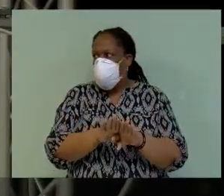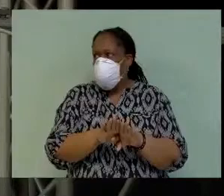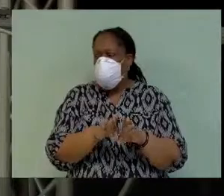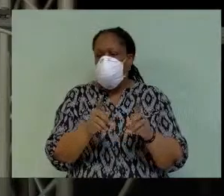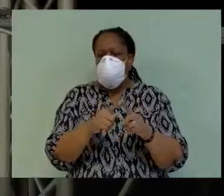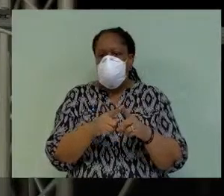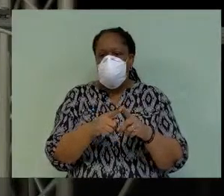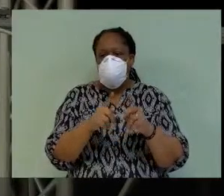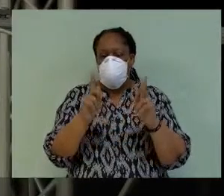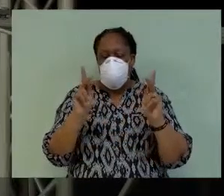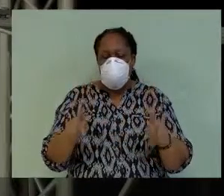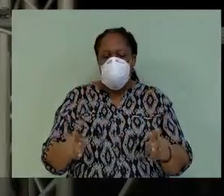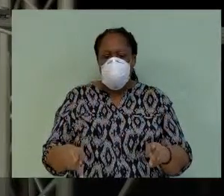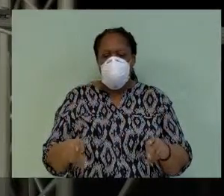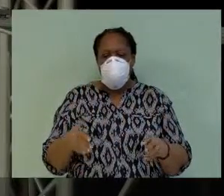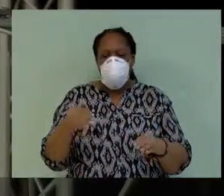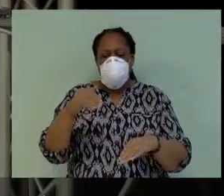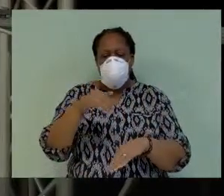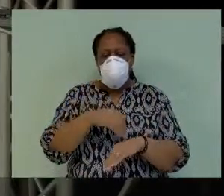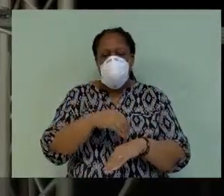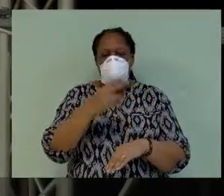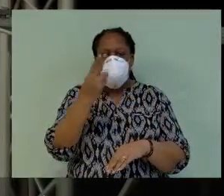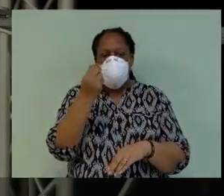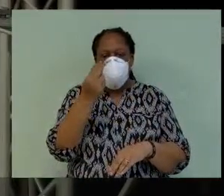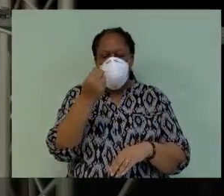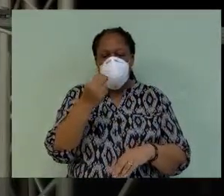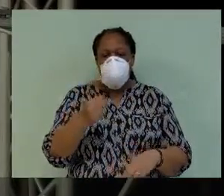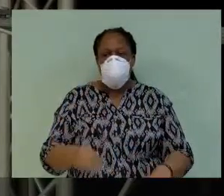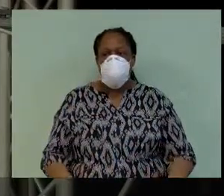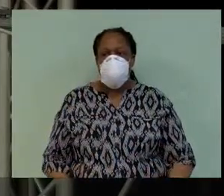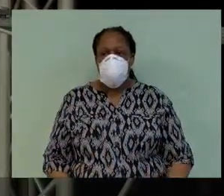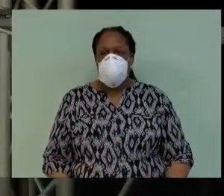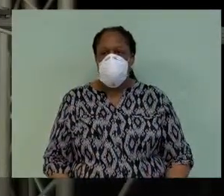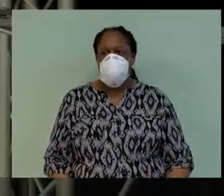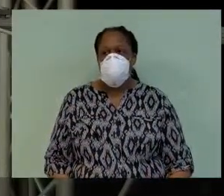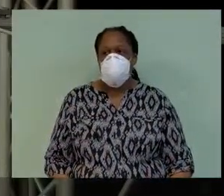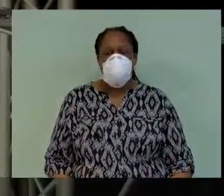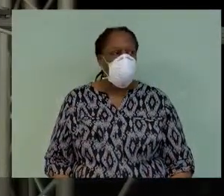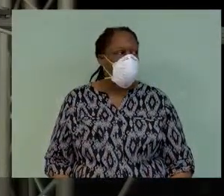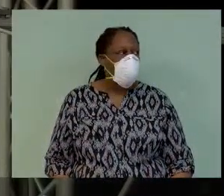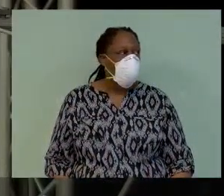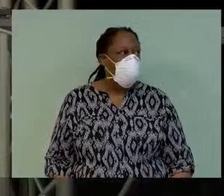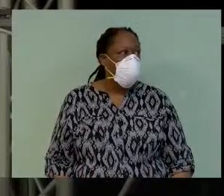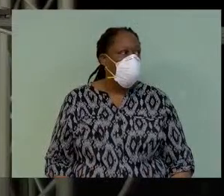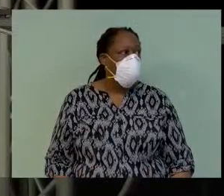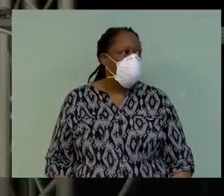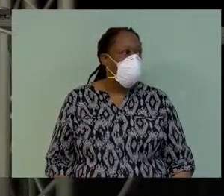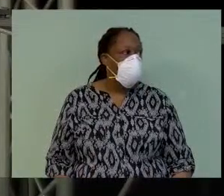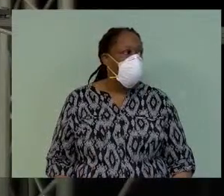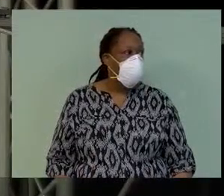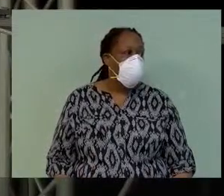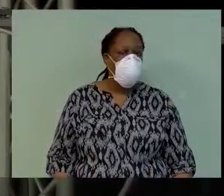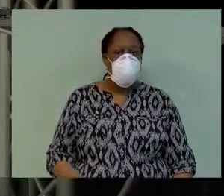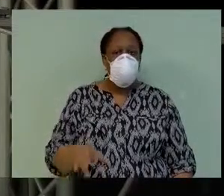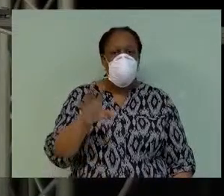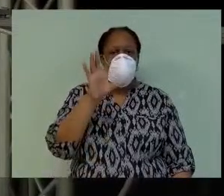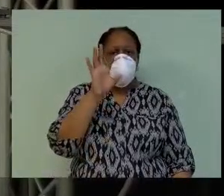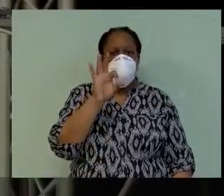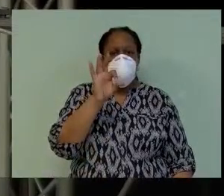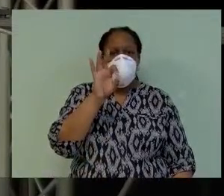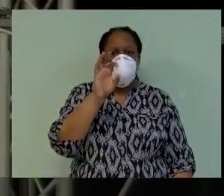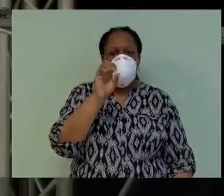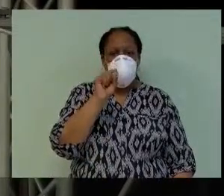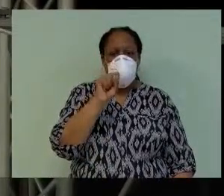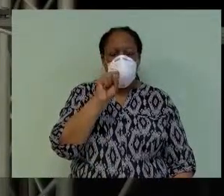12? Service providers have to pay significant sums to FSRC, and